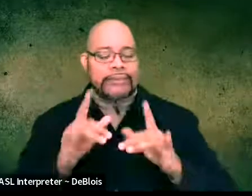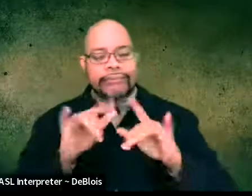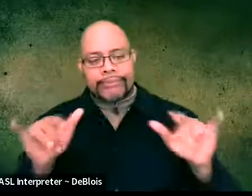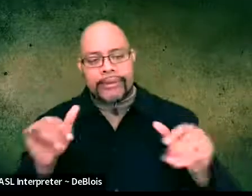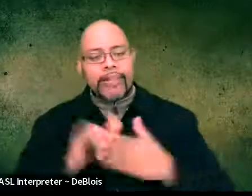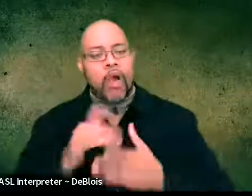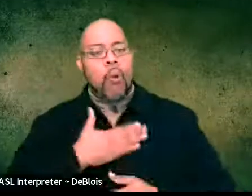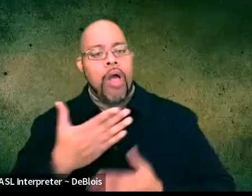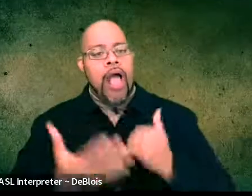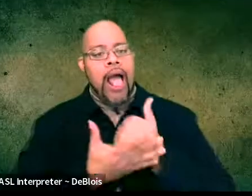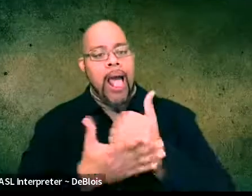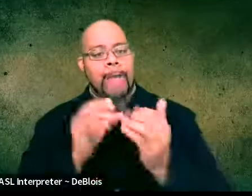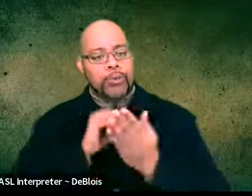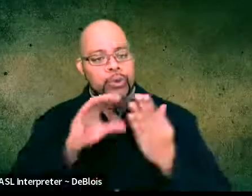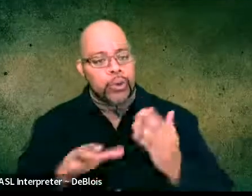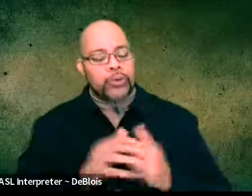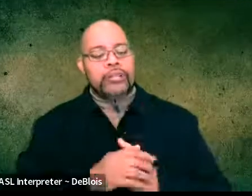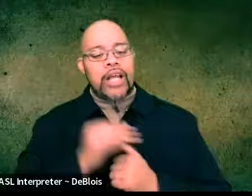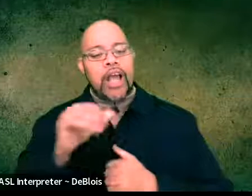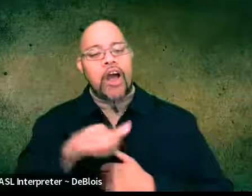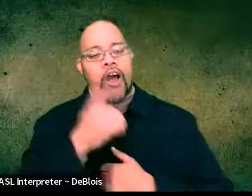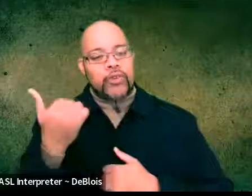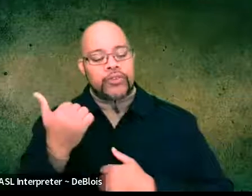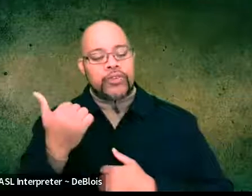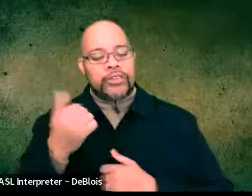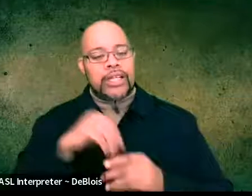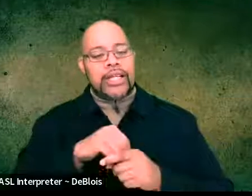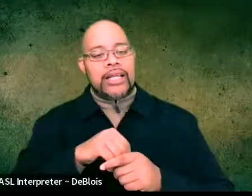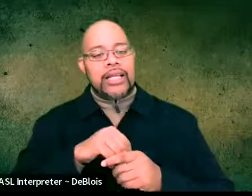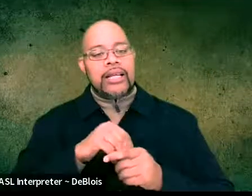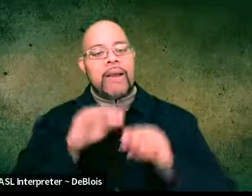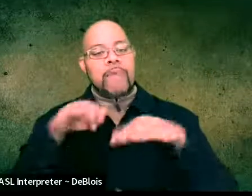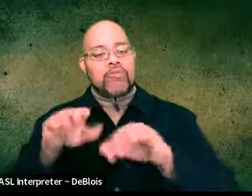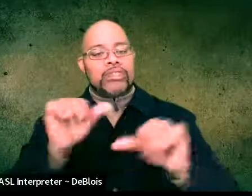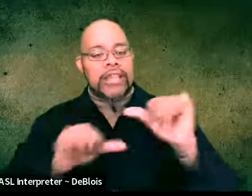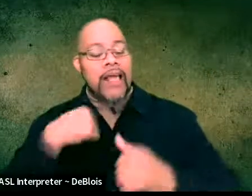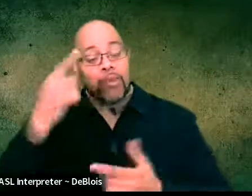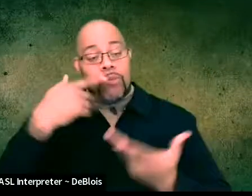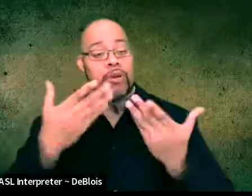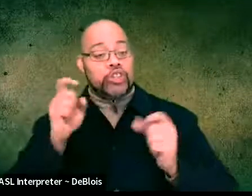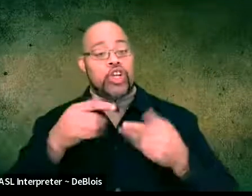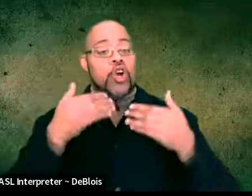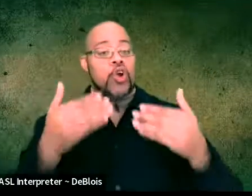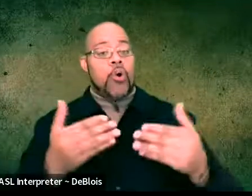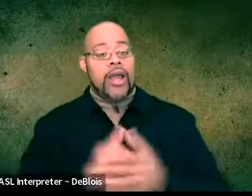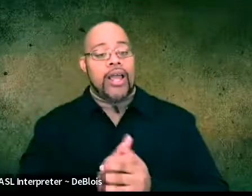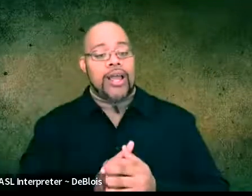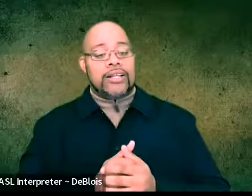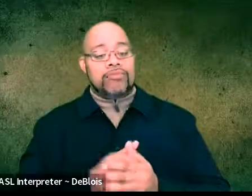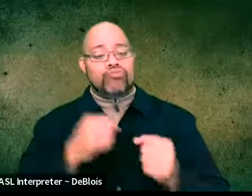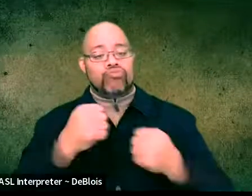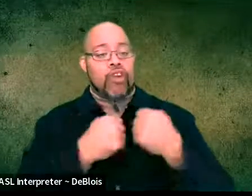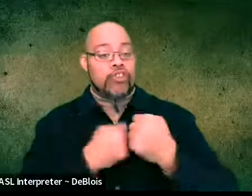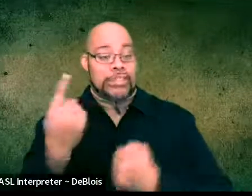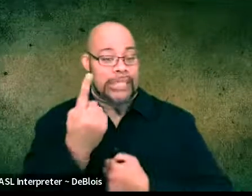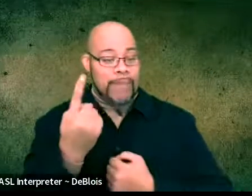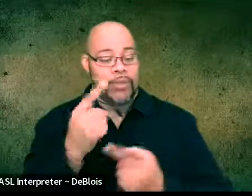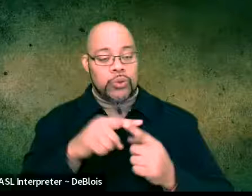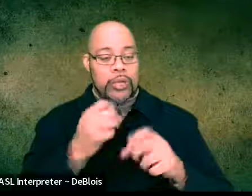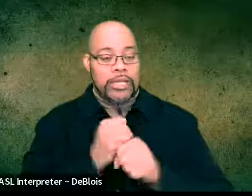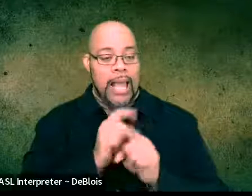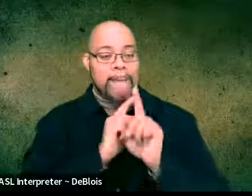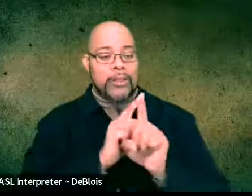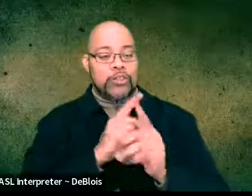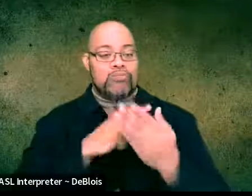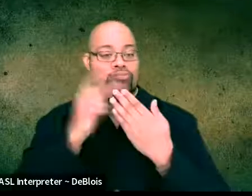are willing to help students and others in marine science. I think we should probably go ahead and structure something though to get a